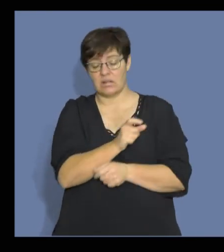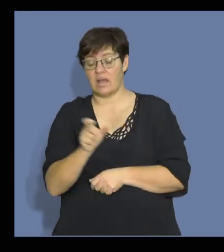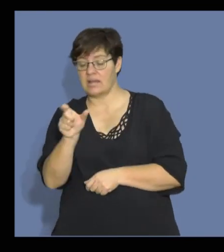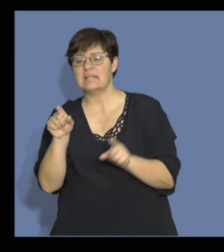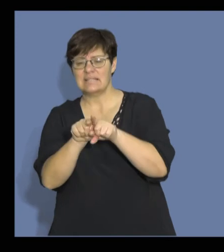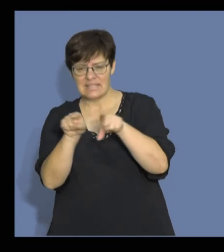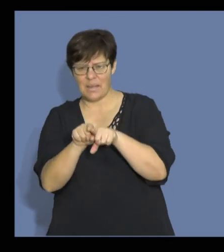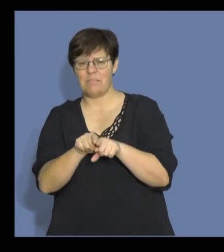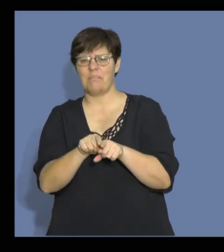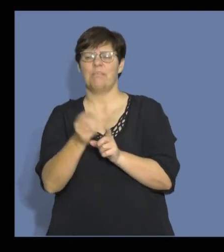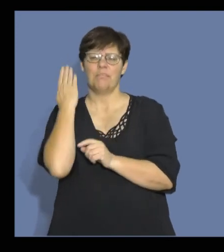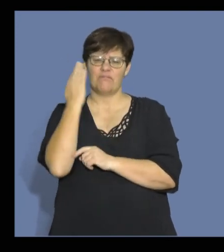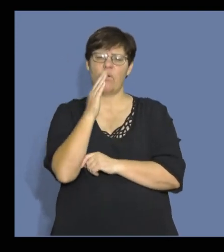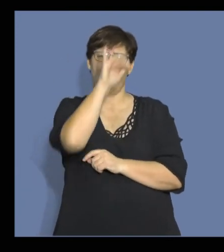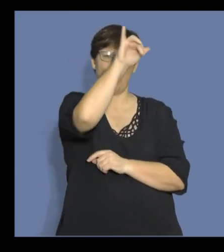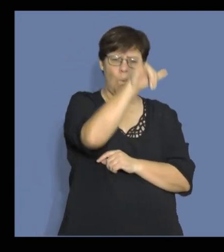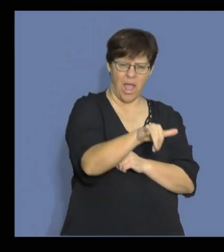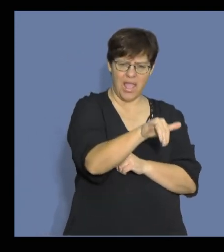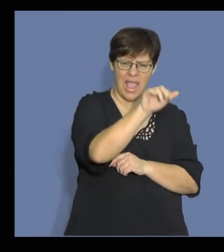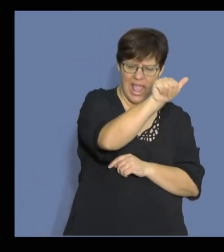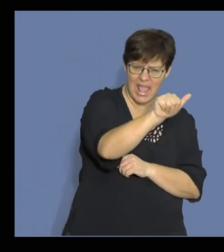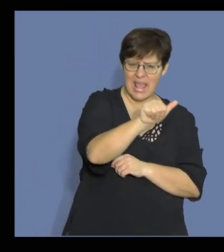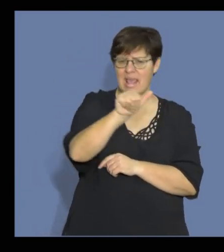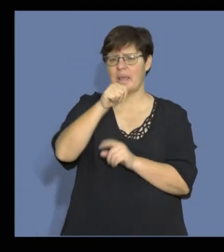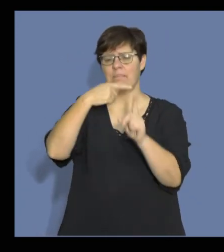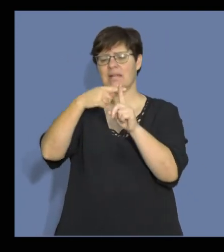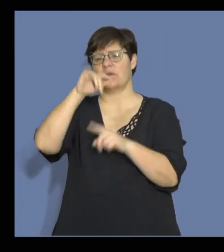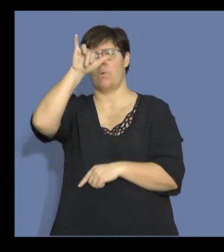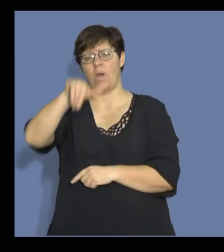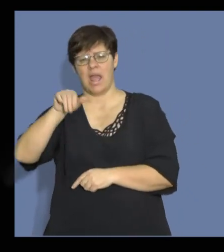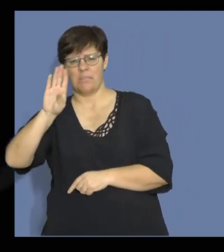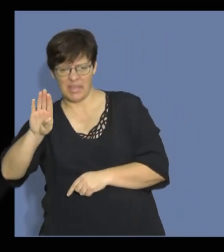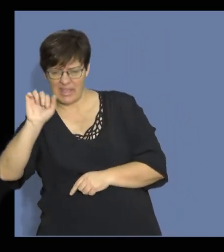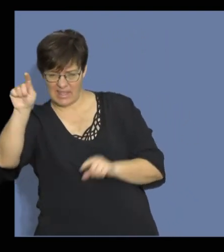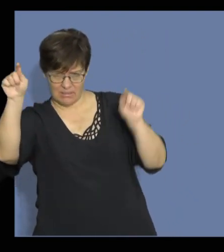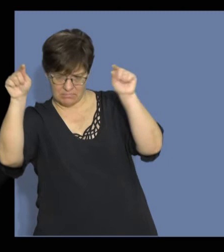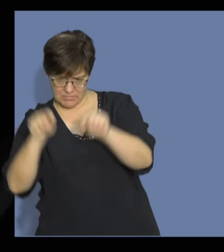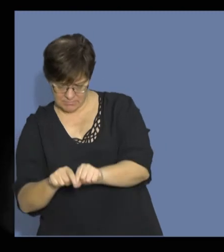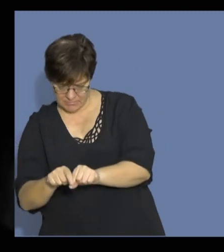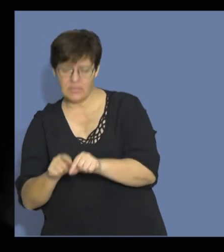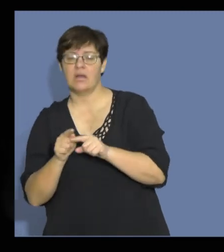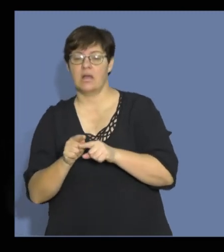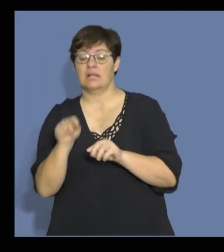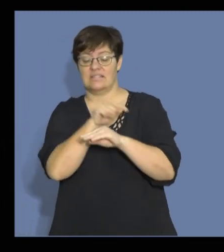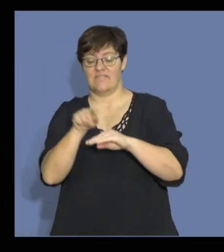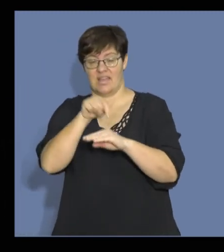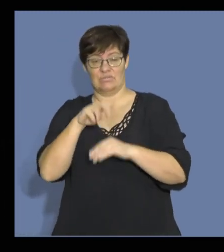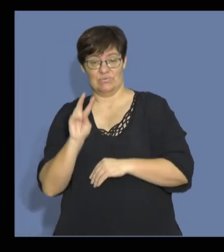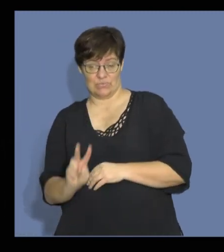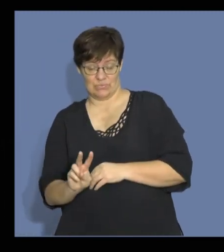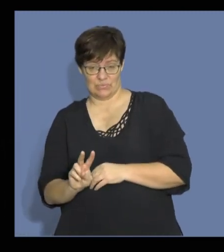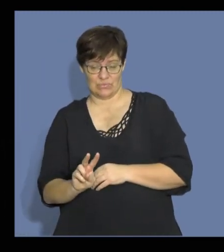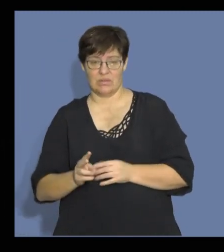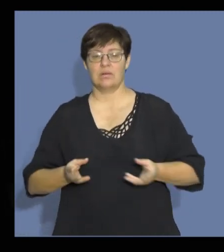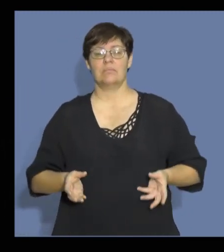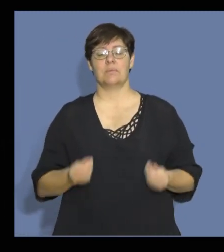the y value of the first one, I'm going to add the y value of the second one, I'm going to divide that by 2, and